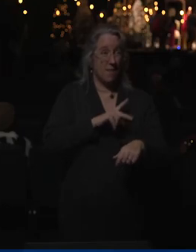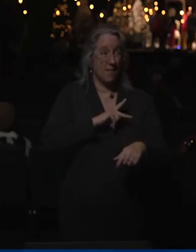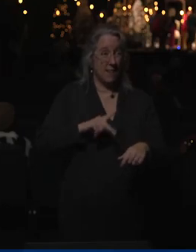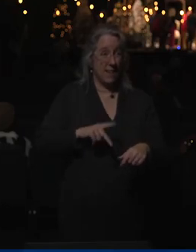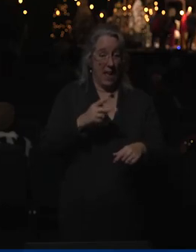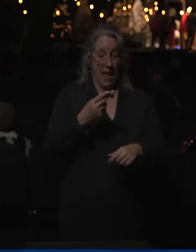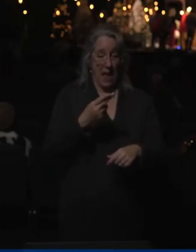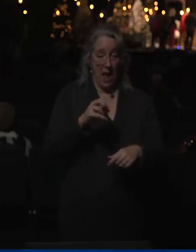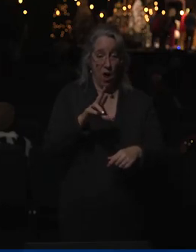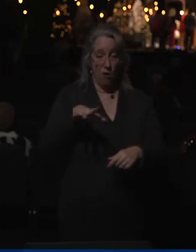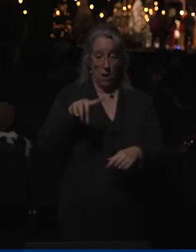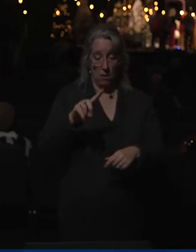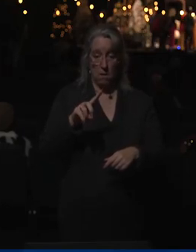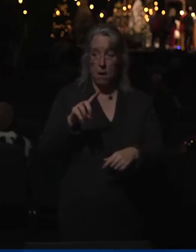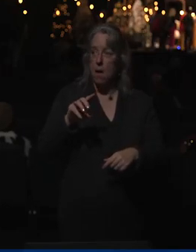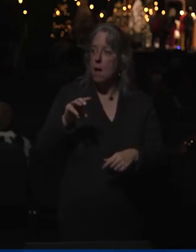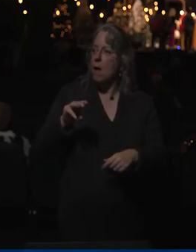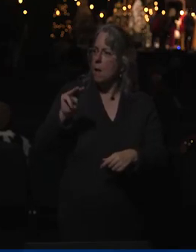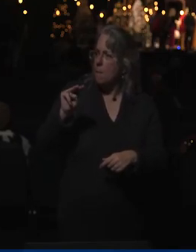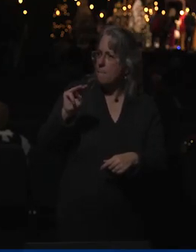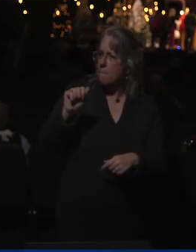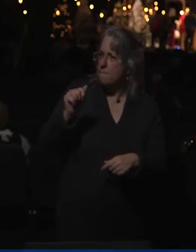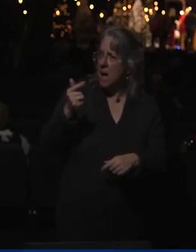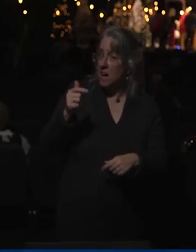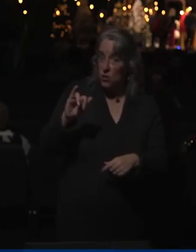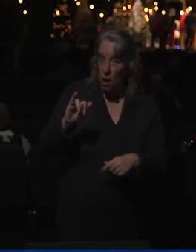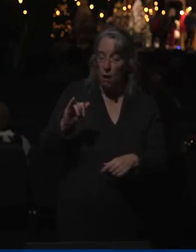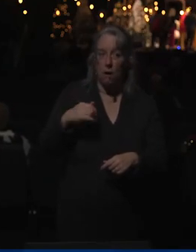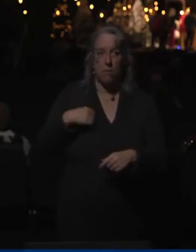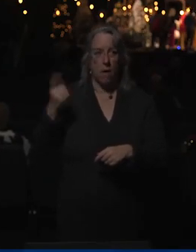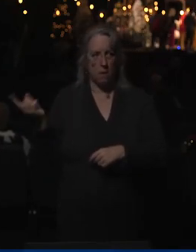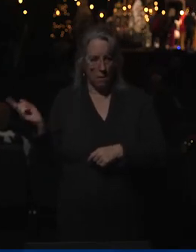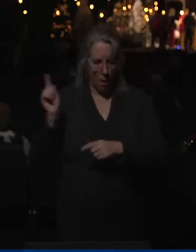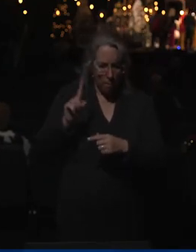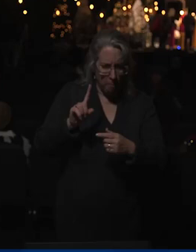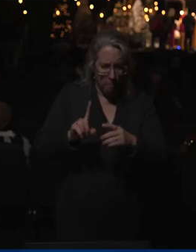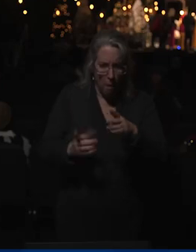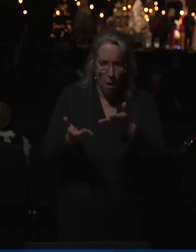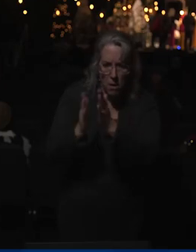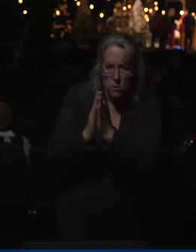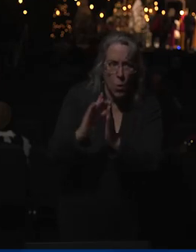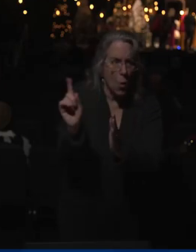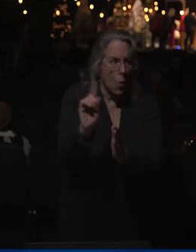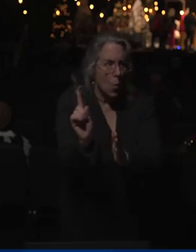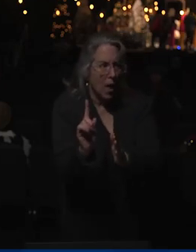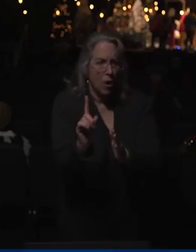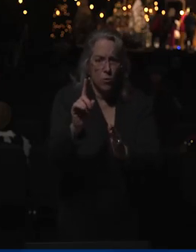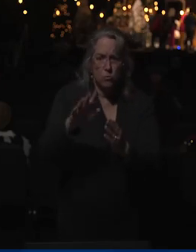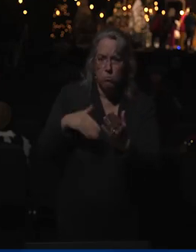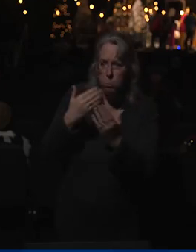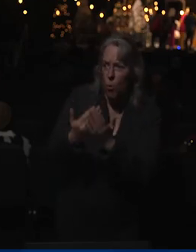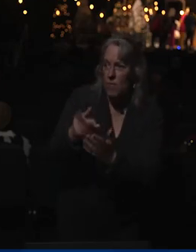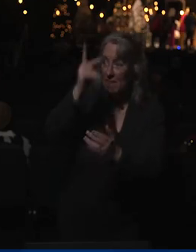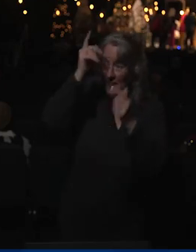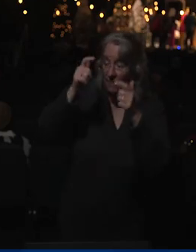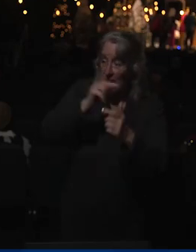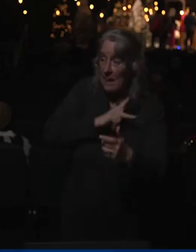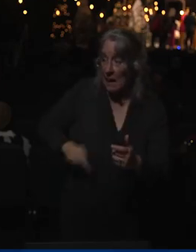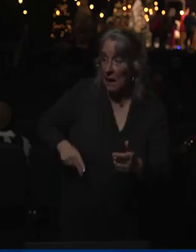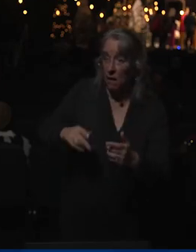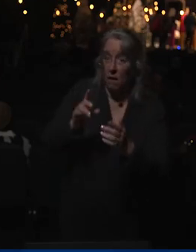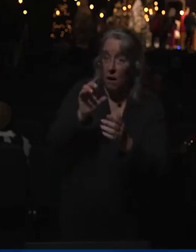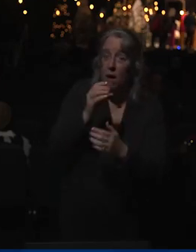and asked, "Where is the one who's been born King of the Jews? We saw his star when it rose and have come to worship